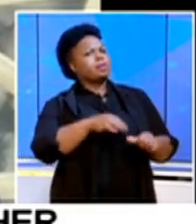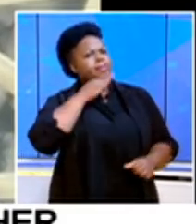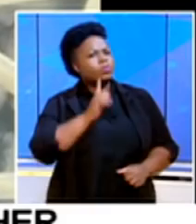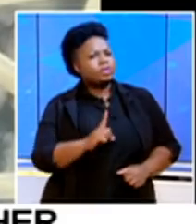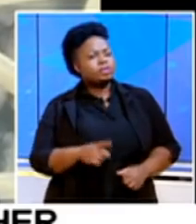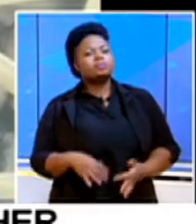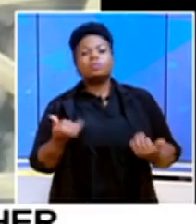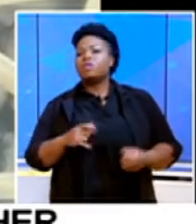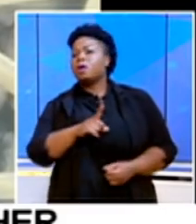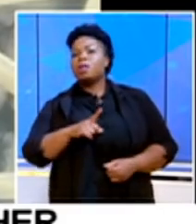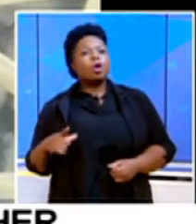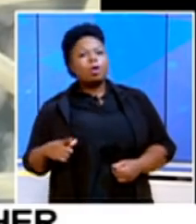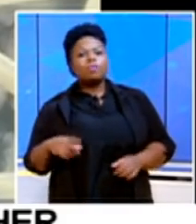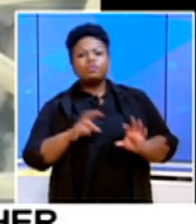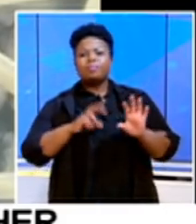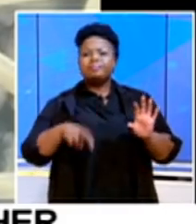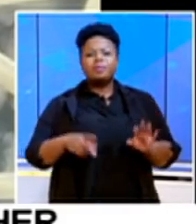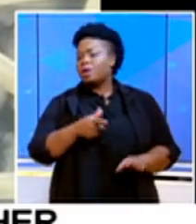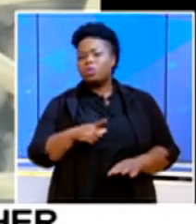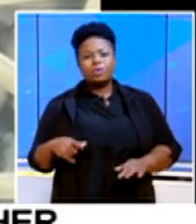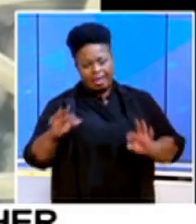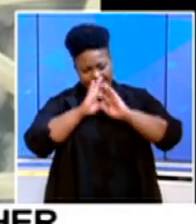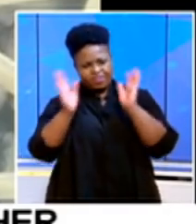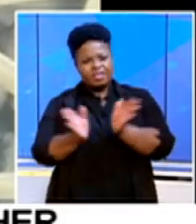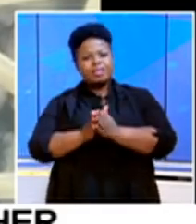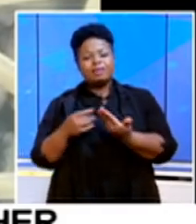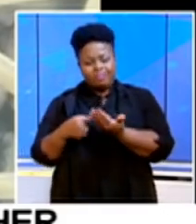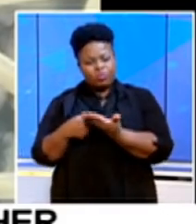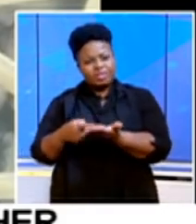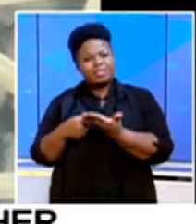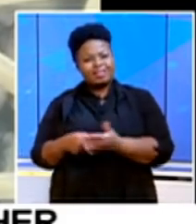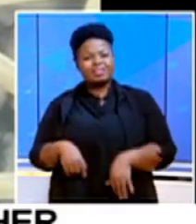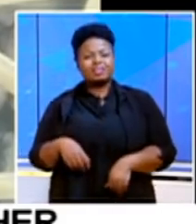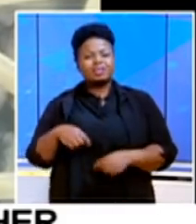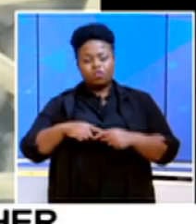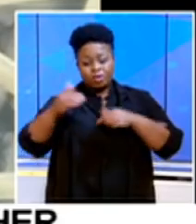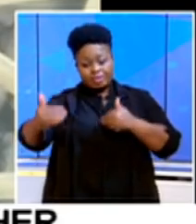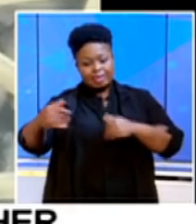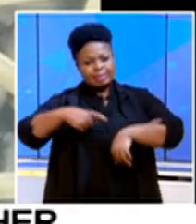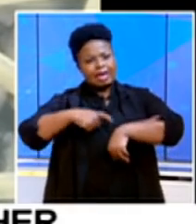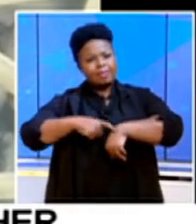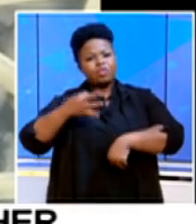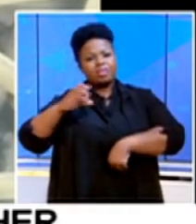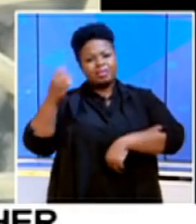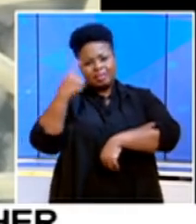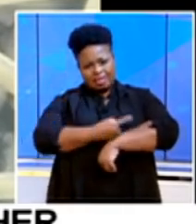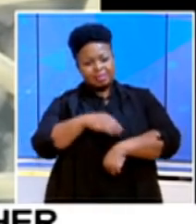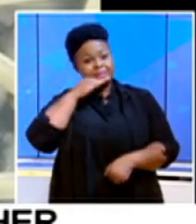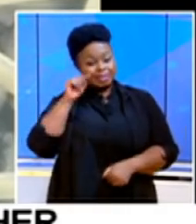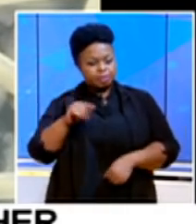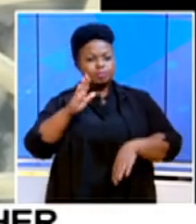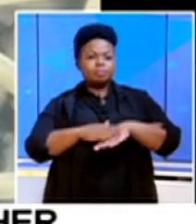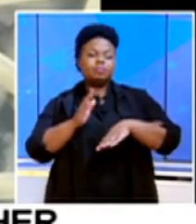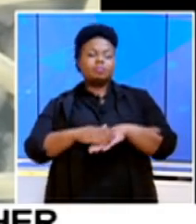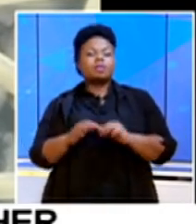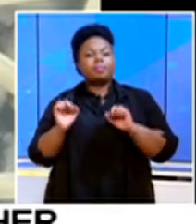really mean? And for how long are you stepping aside? All those things are going to be clarified. So this period effectively allows